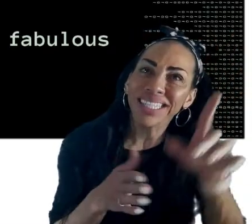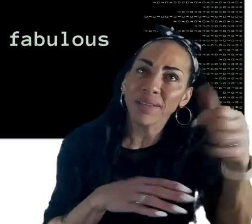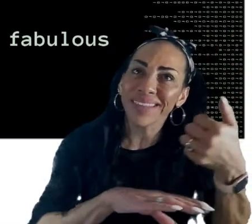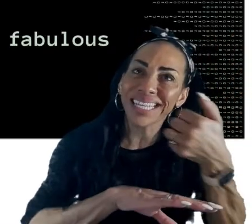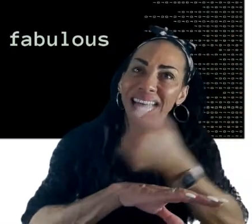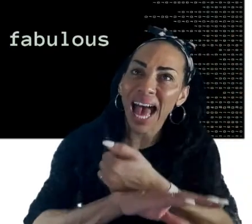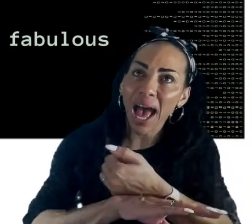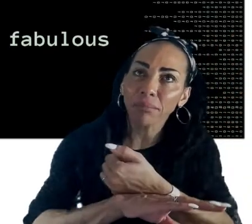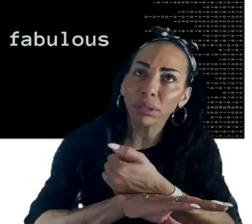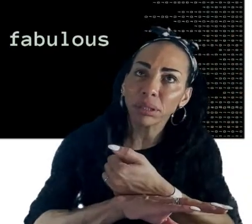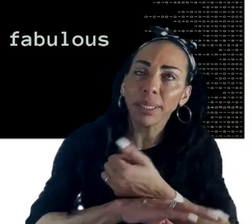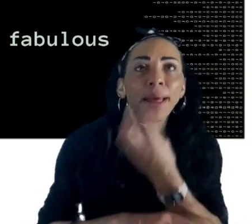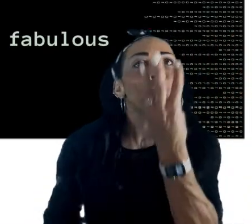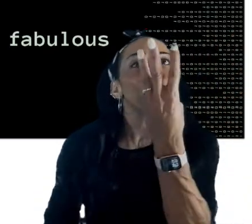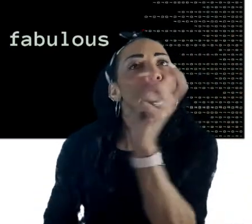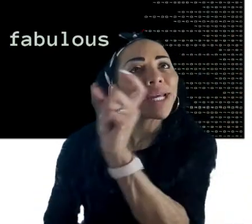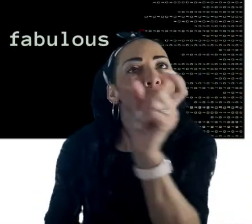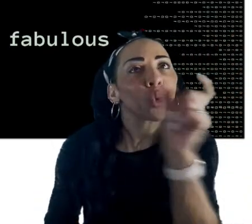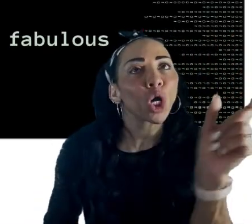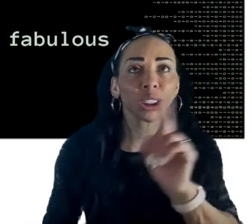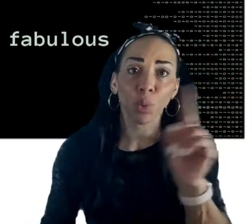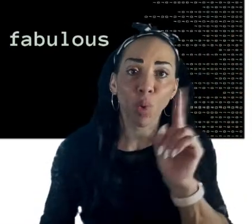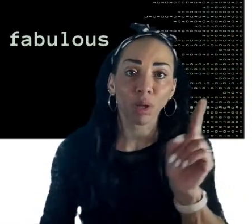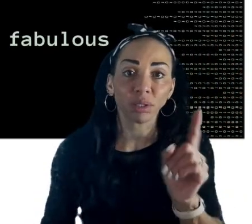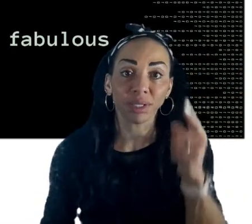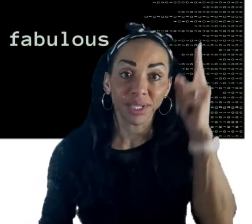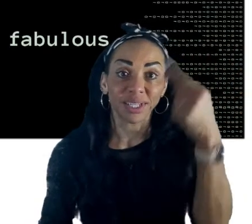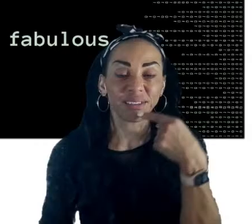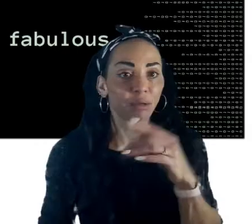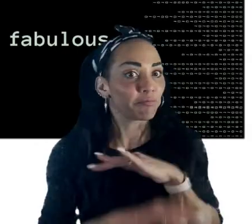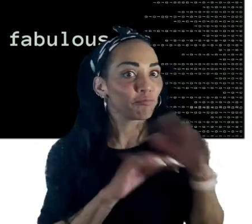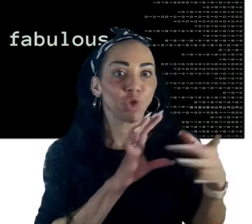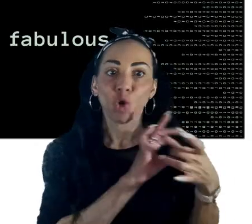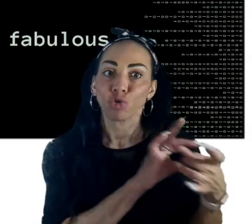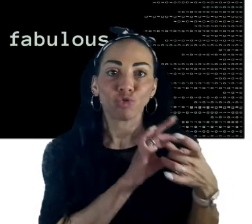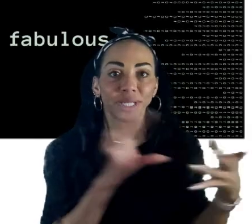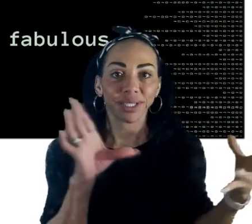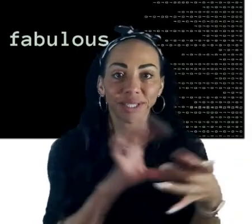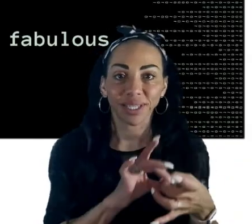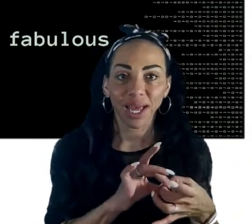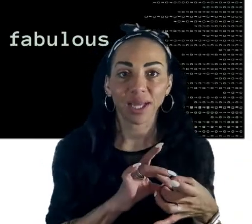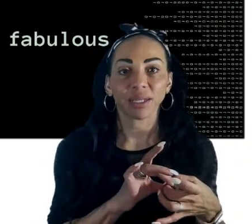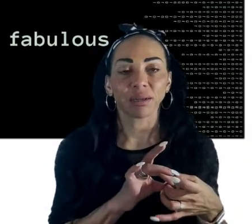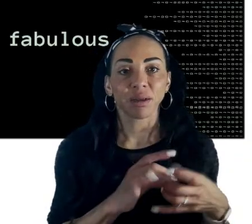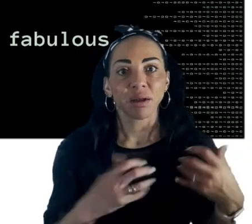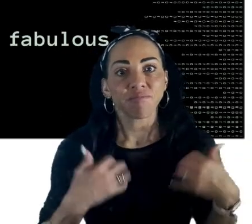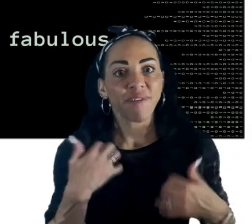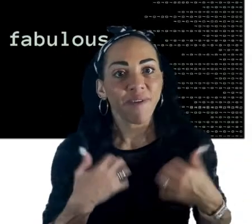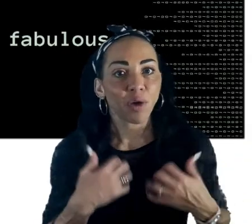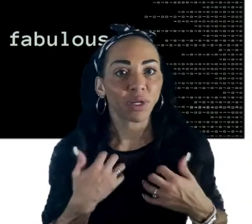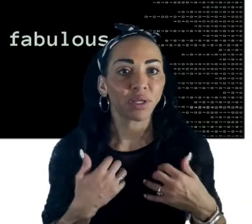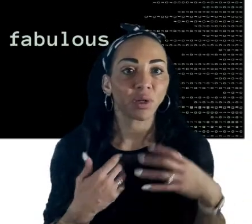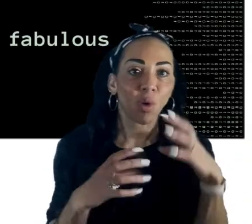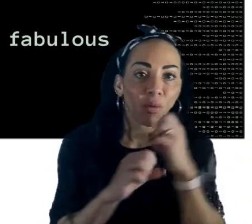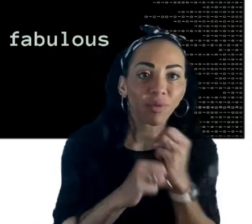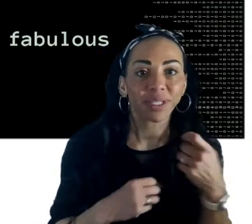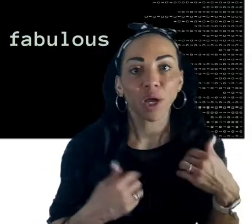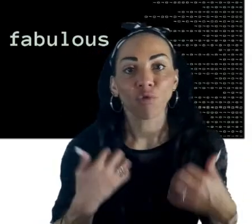3 words? So we've got no strings attached, provoking, confidence, erotic, tiring, annoying,